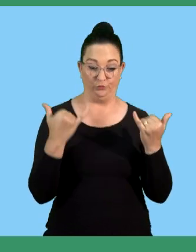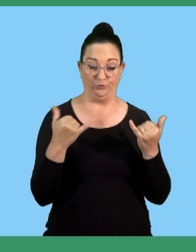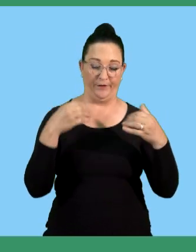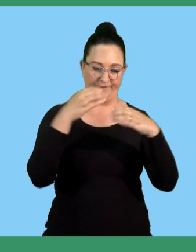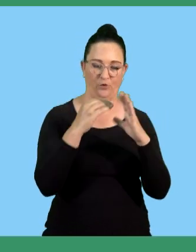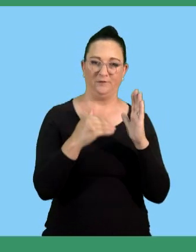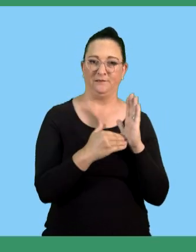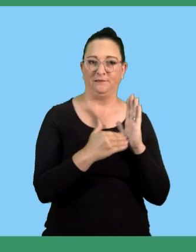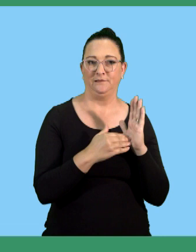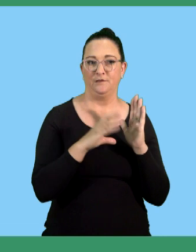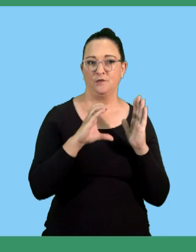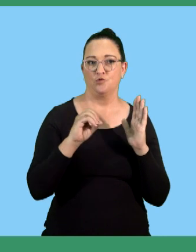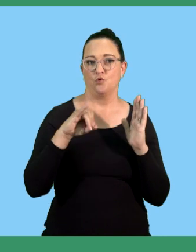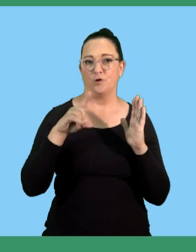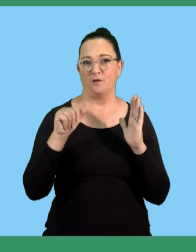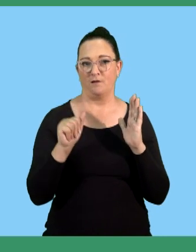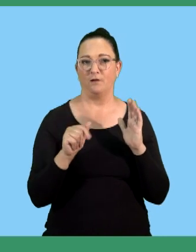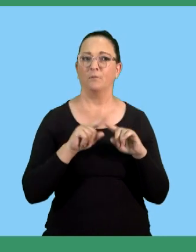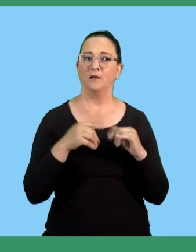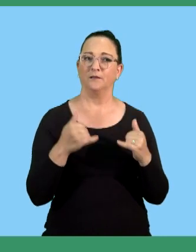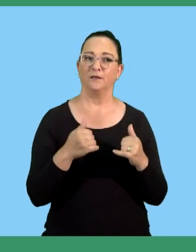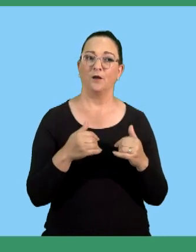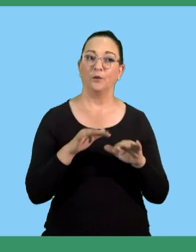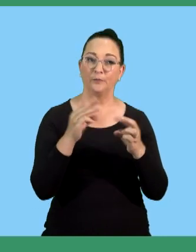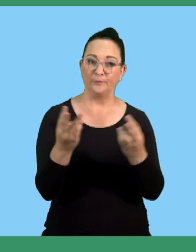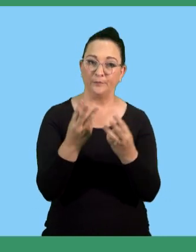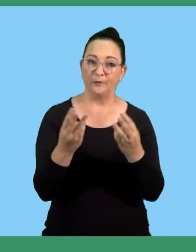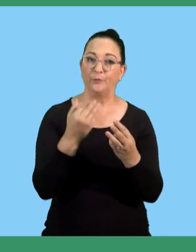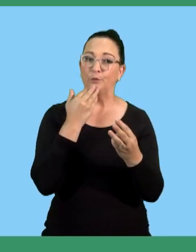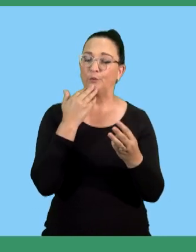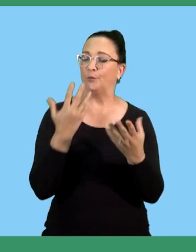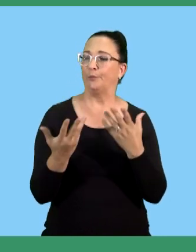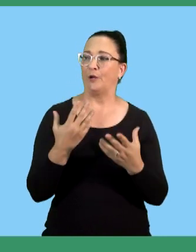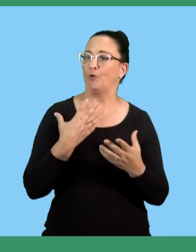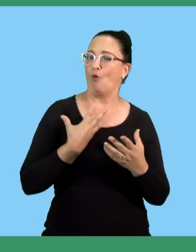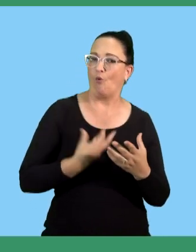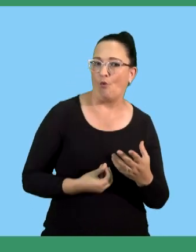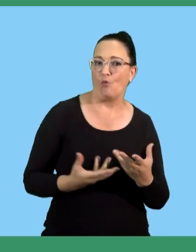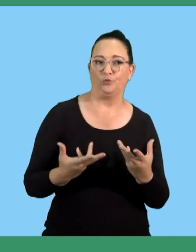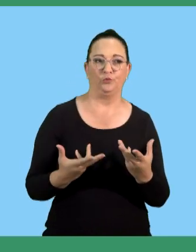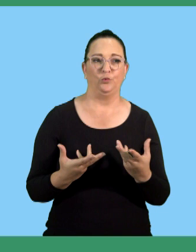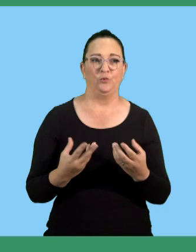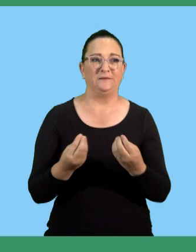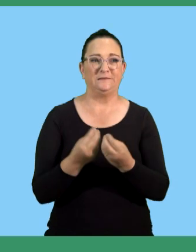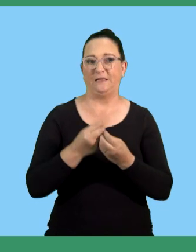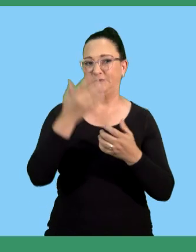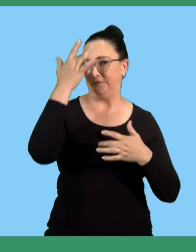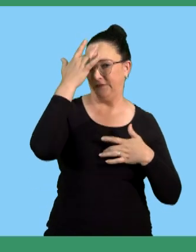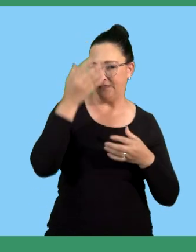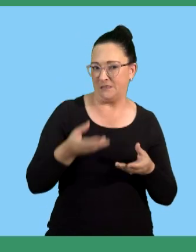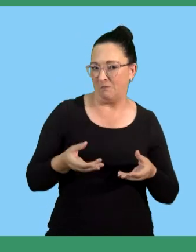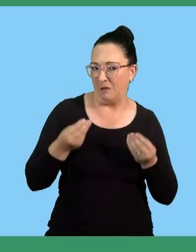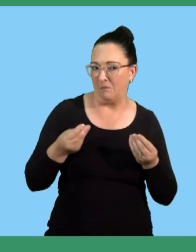legislations that we'll be focusing on today. The Act gives employees who are injured, very important, who are injured or